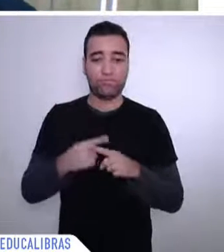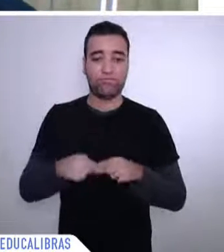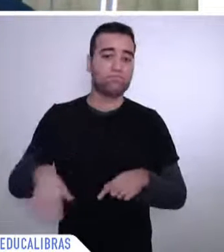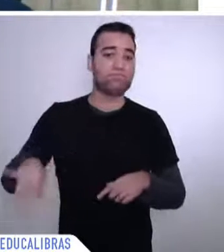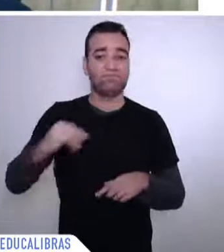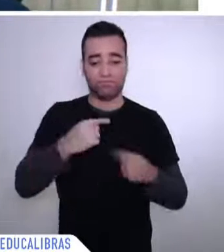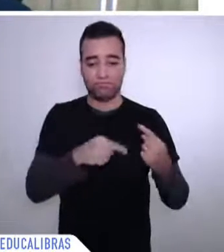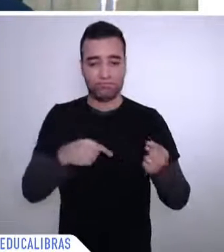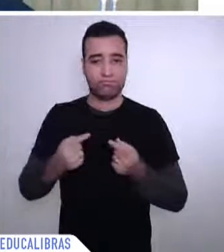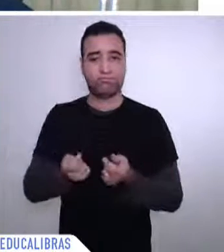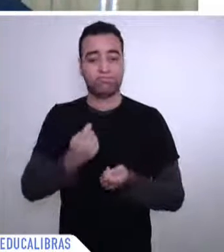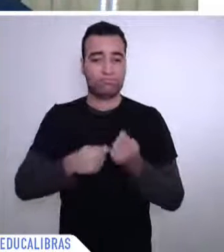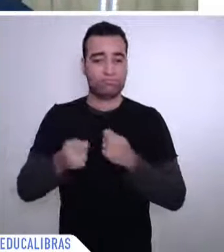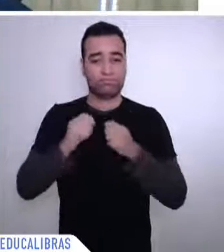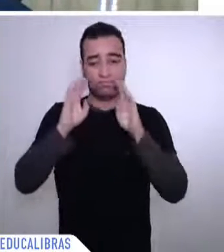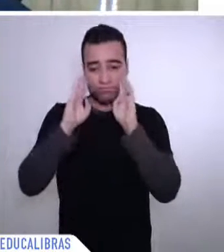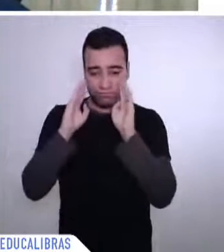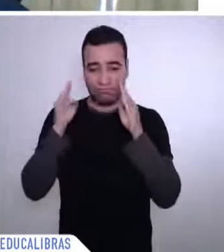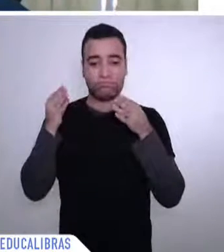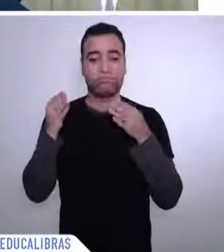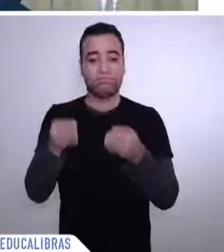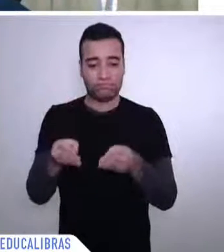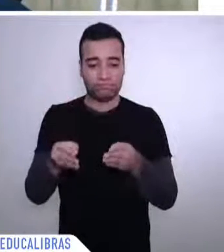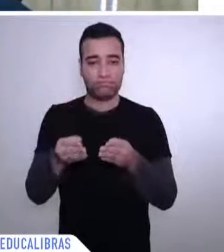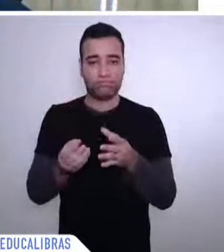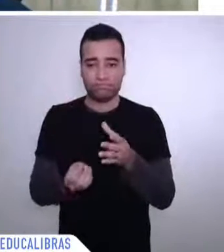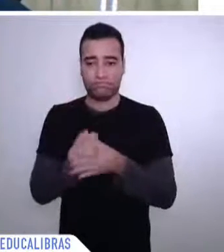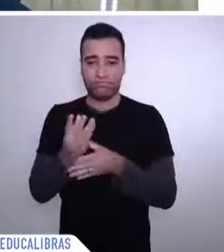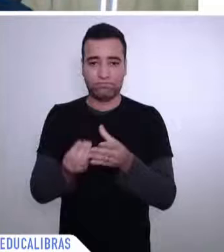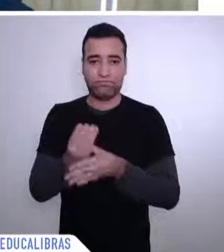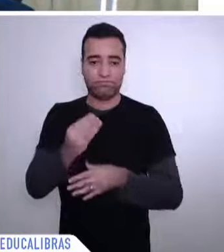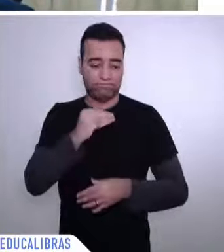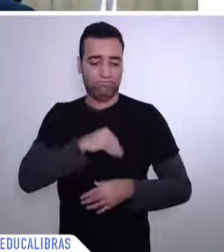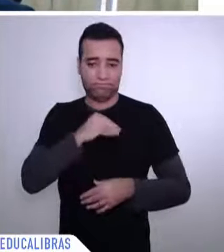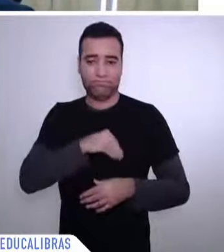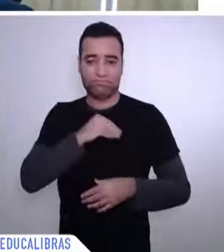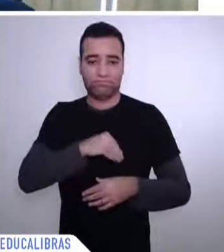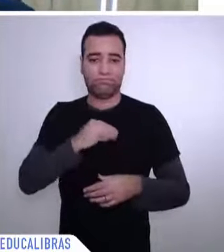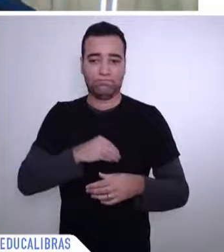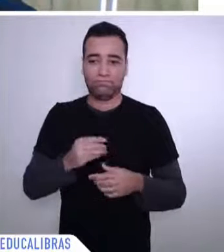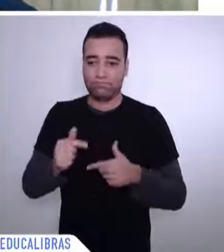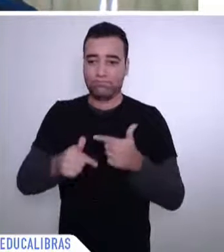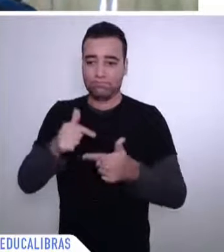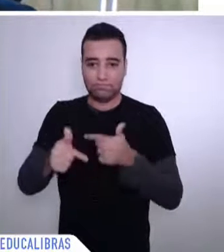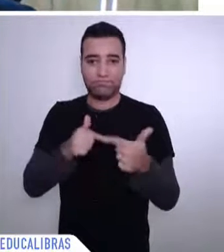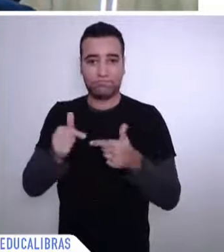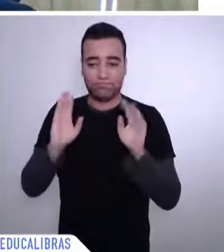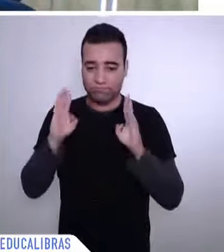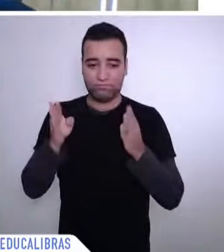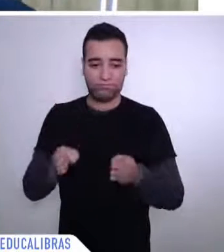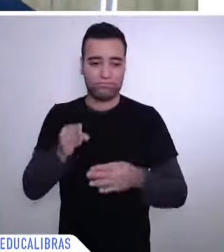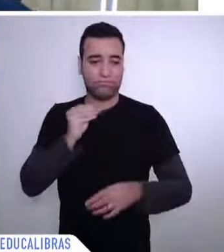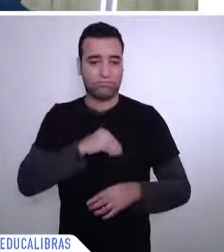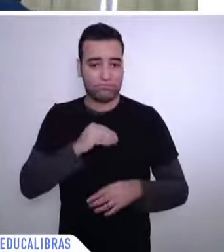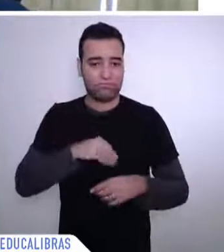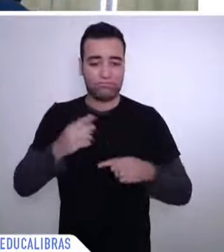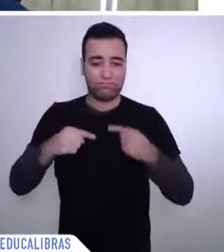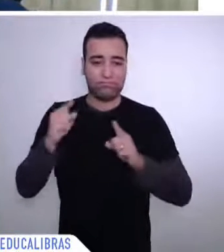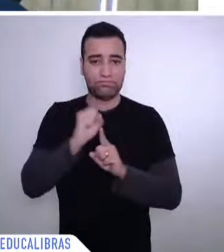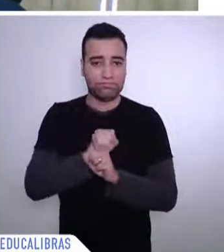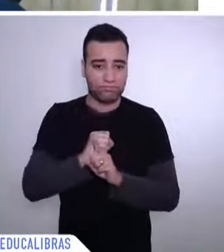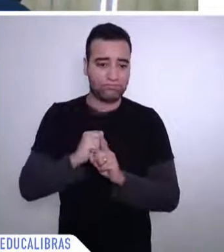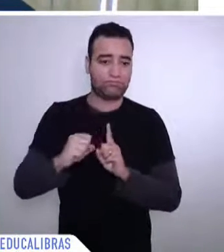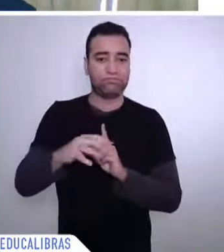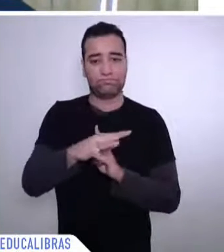Dilma, because the political economy was focused on income generation and